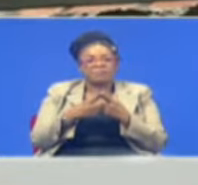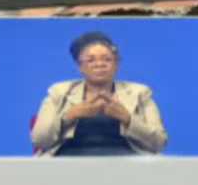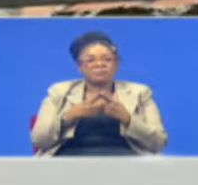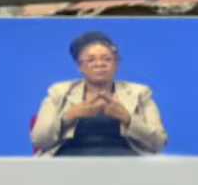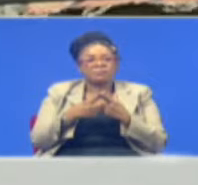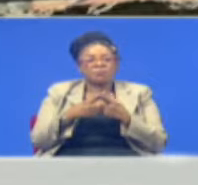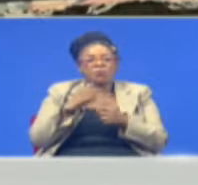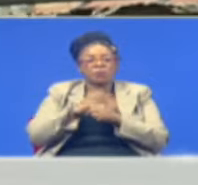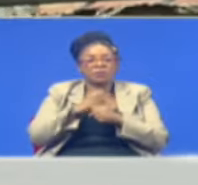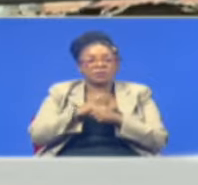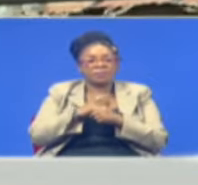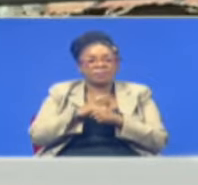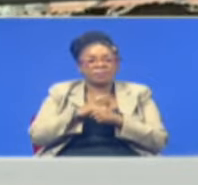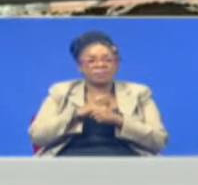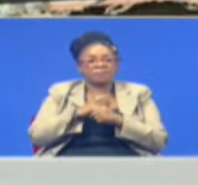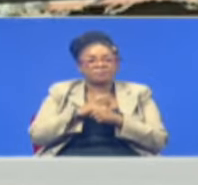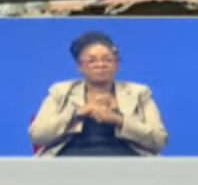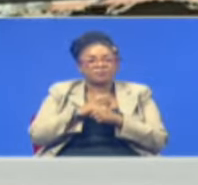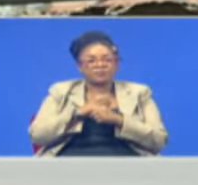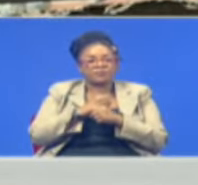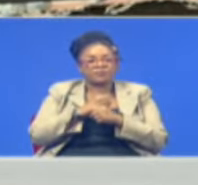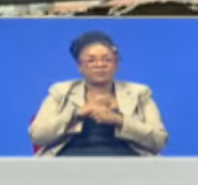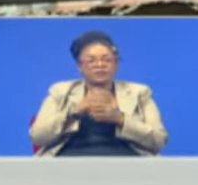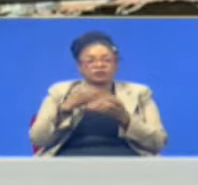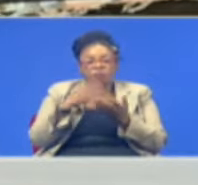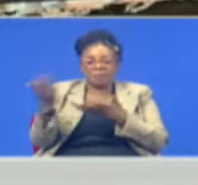kazi, ndio alete hii food.